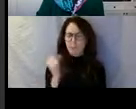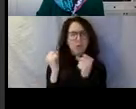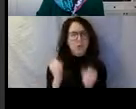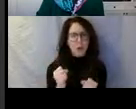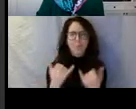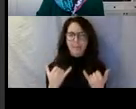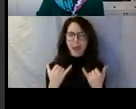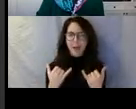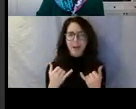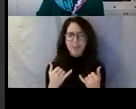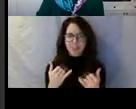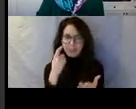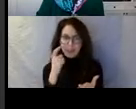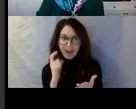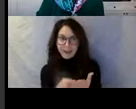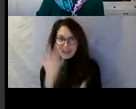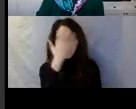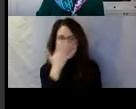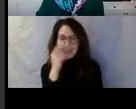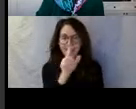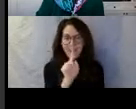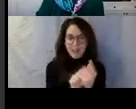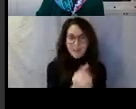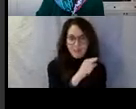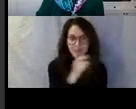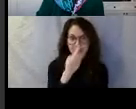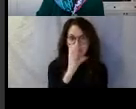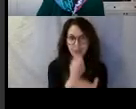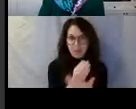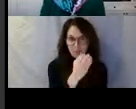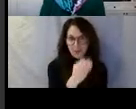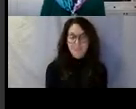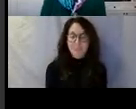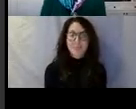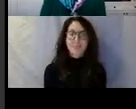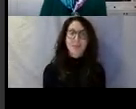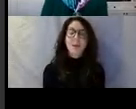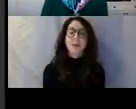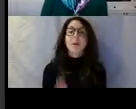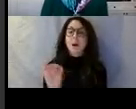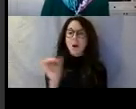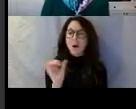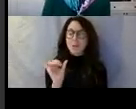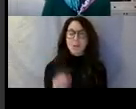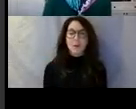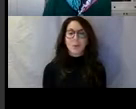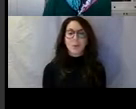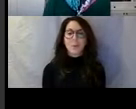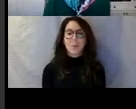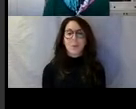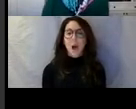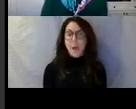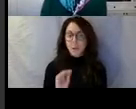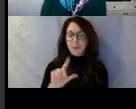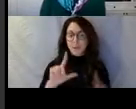probably recognize a lot of the mentors' faces there as you kind of peer in. And I also just threw it in this deck because right now is